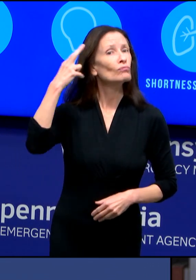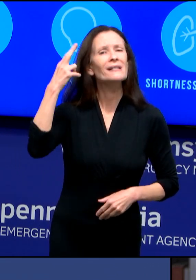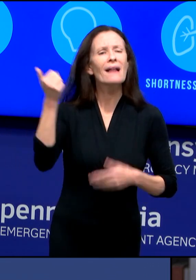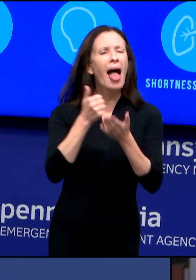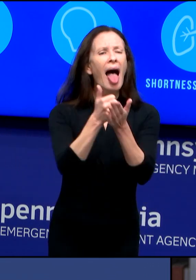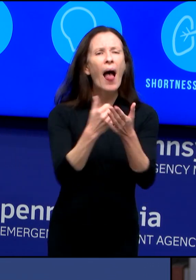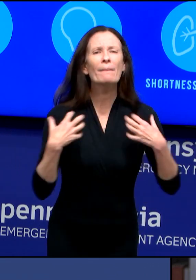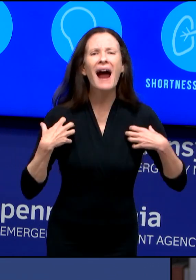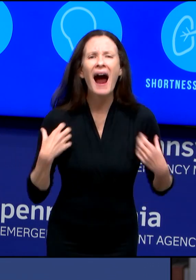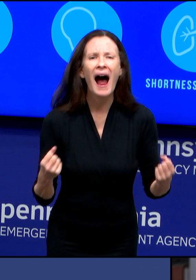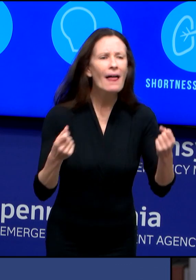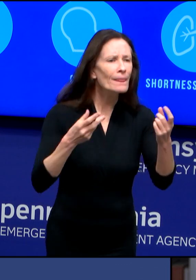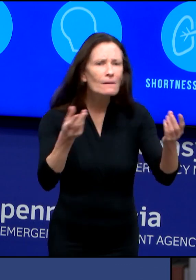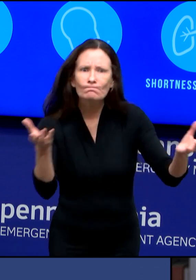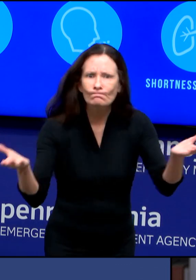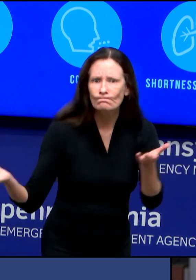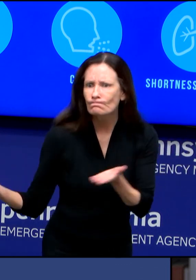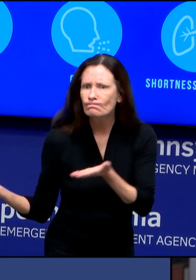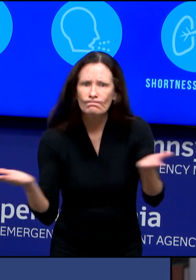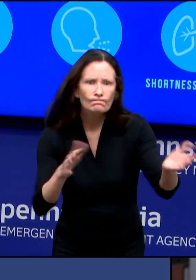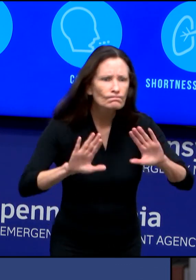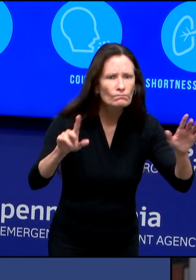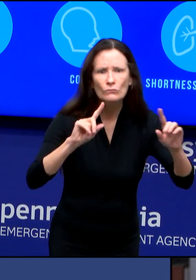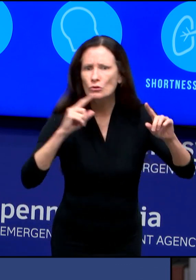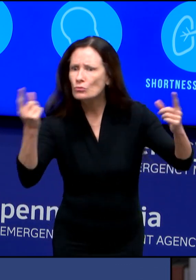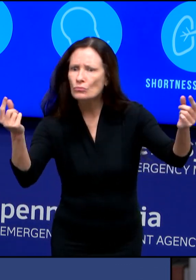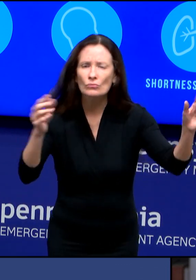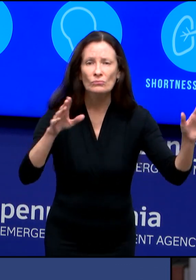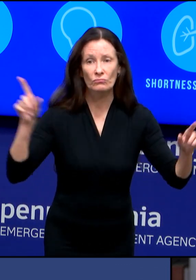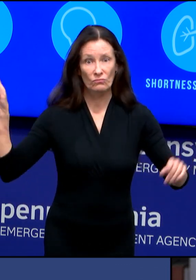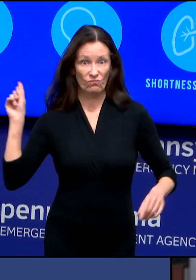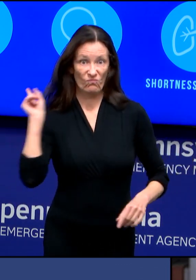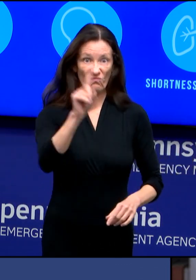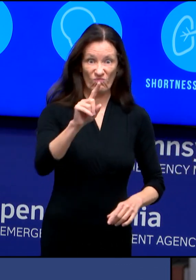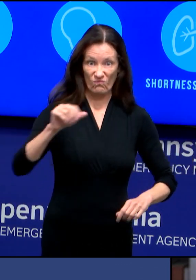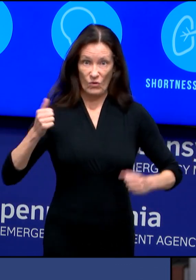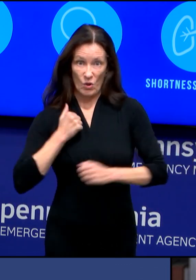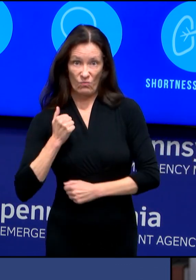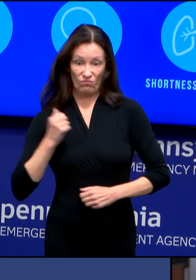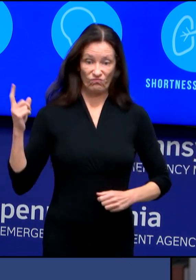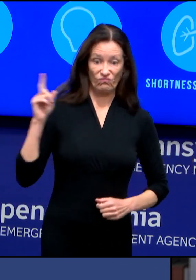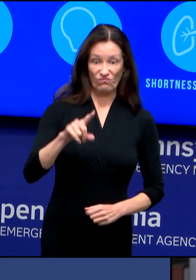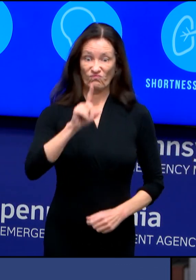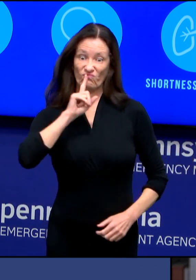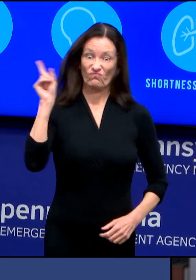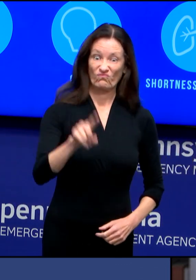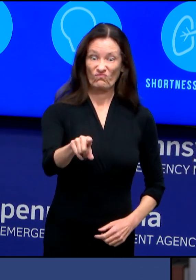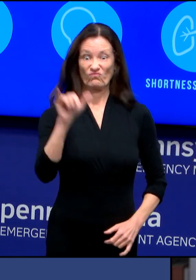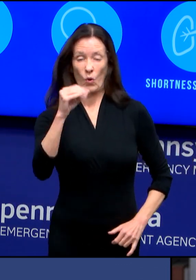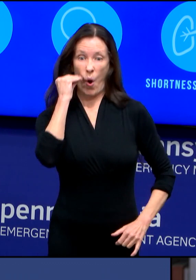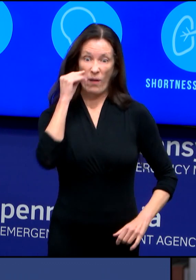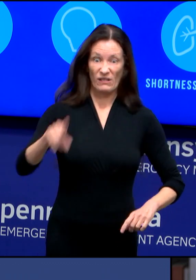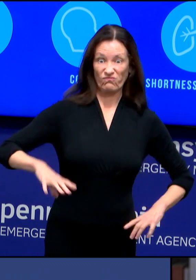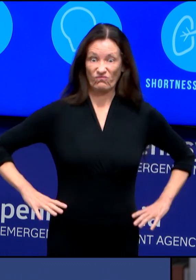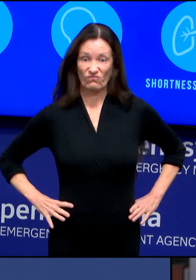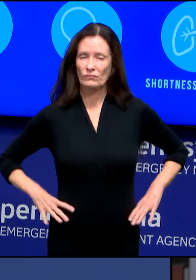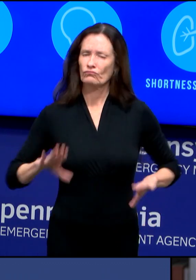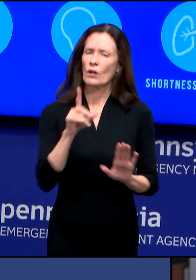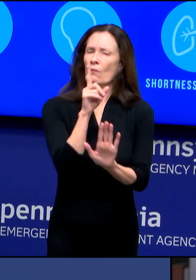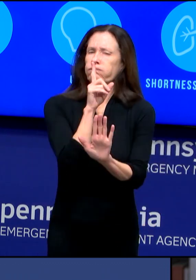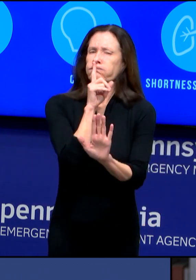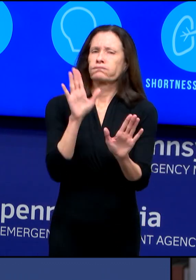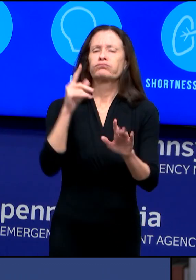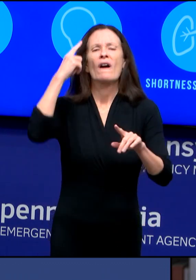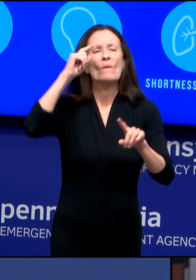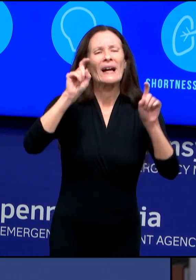Pennsylvanian. And already life has been made more difficult to hourly workers, to wait staff, freelancers, restaurant owners, and